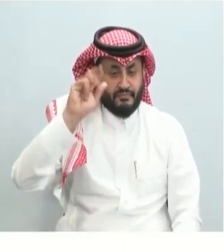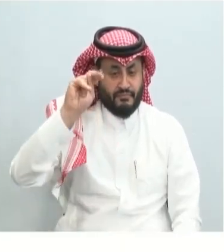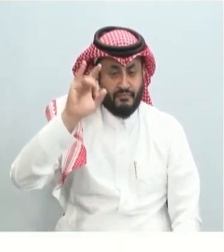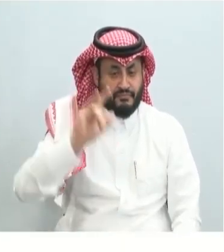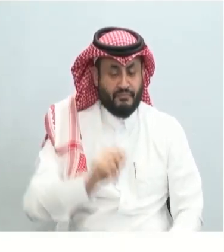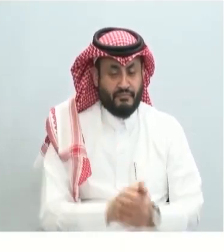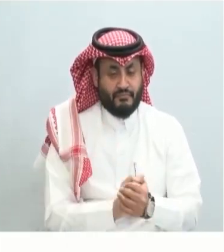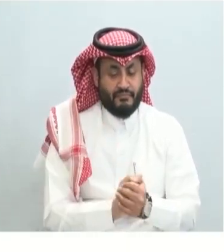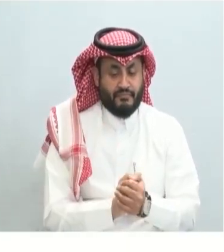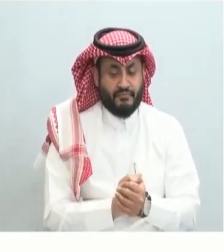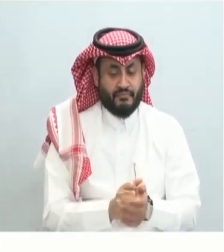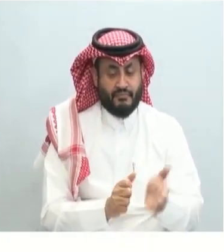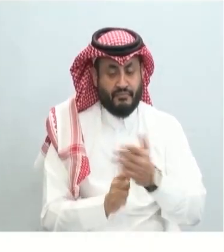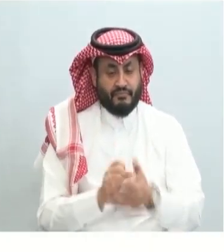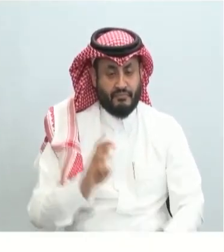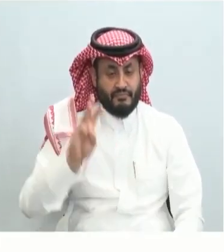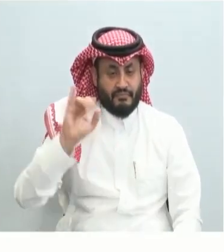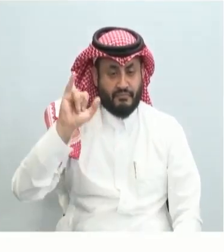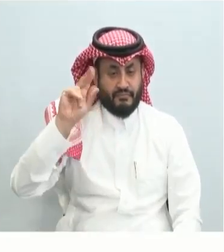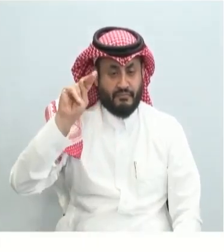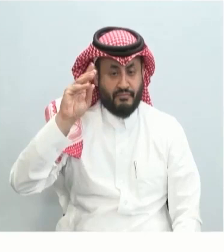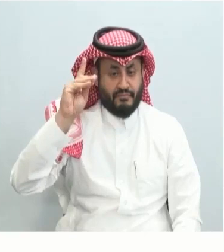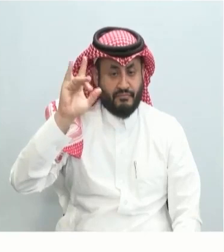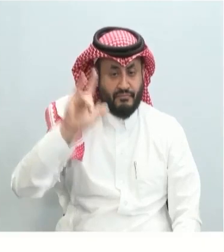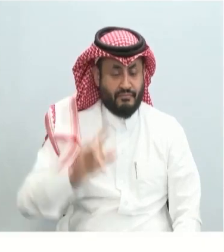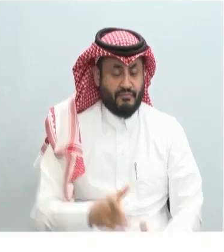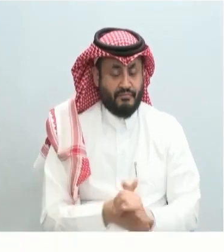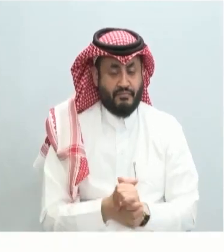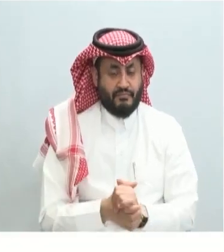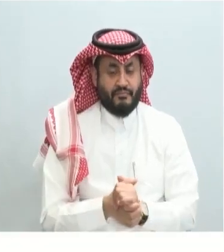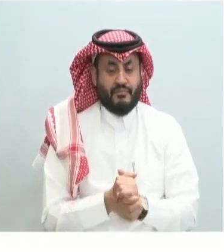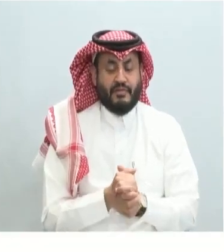Rainy, rainy. Windy,